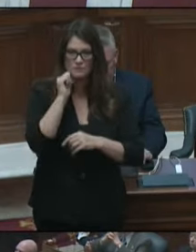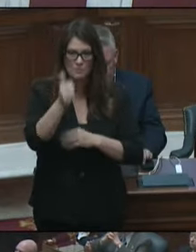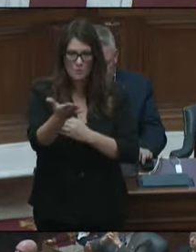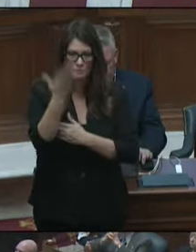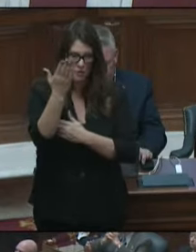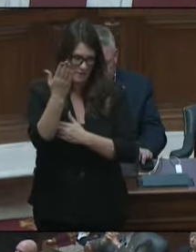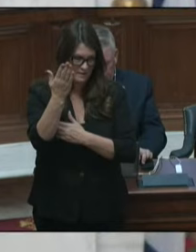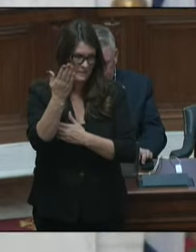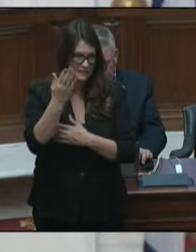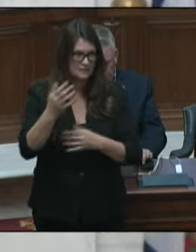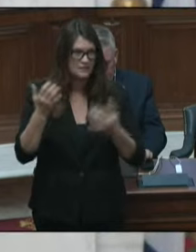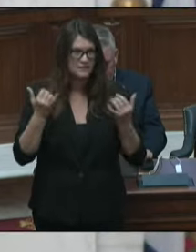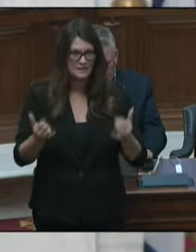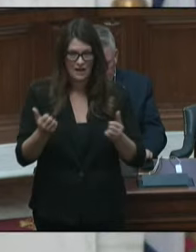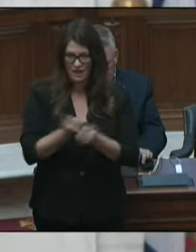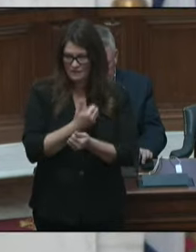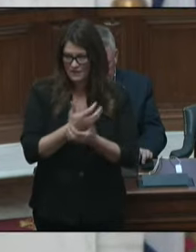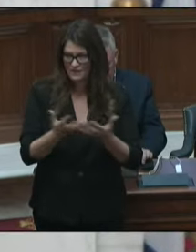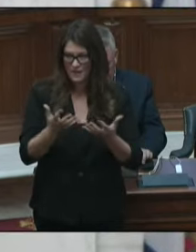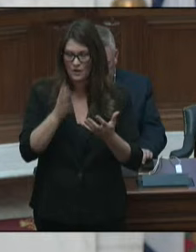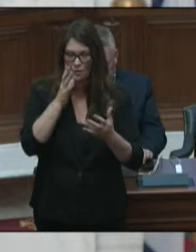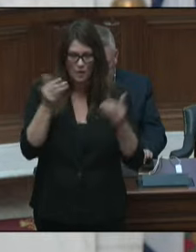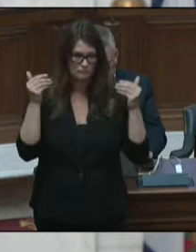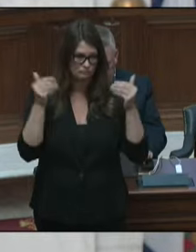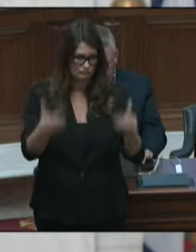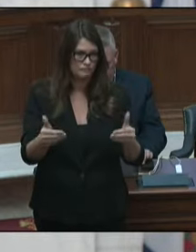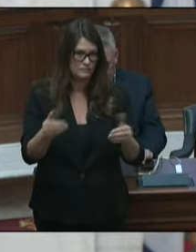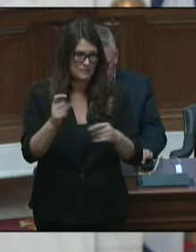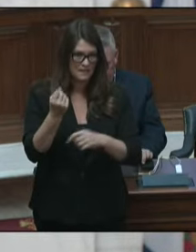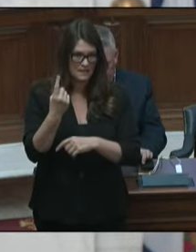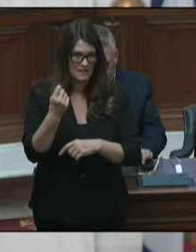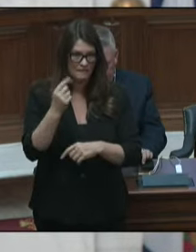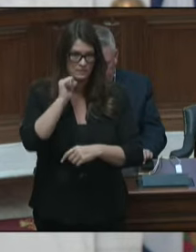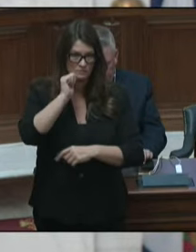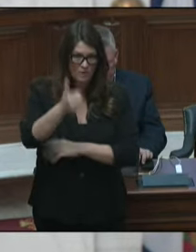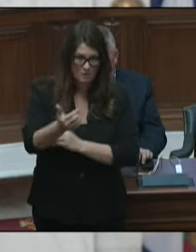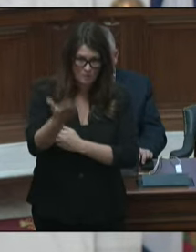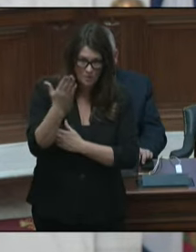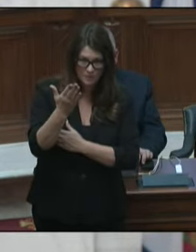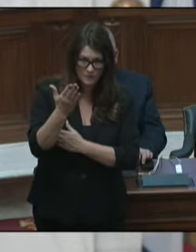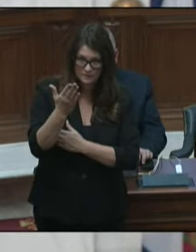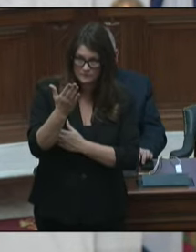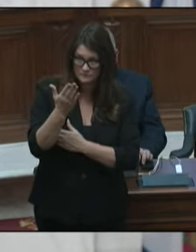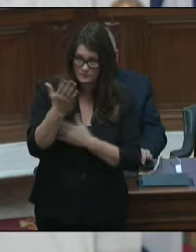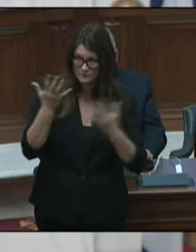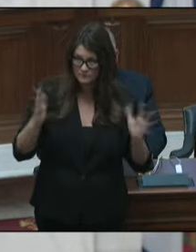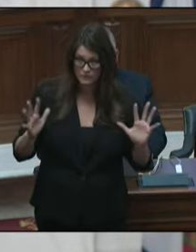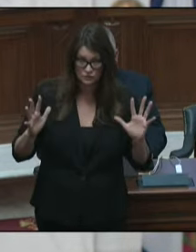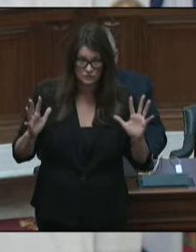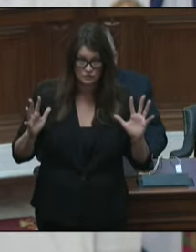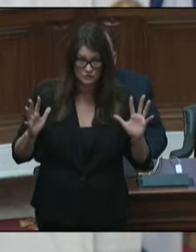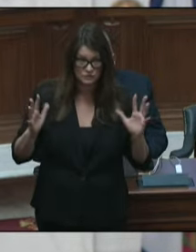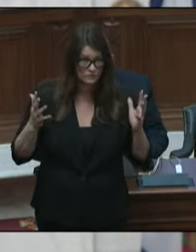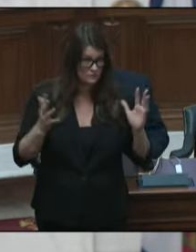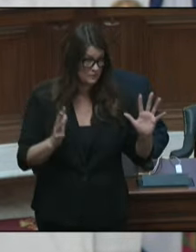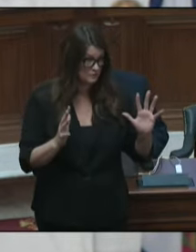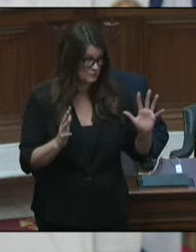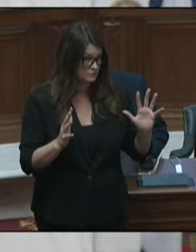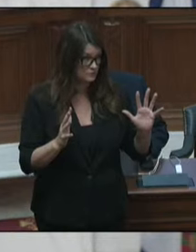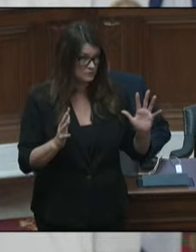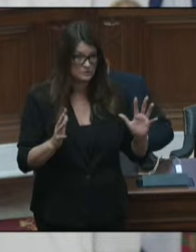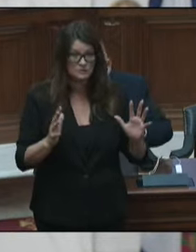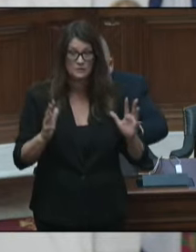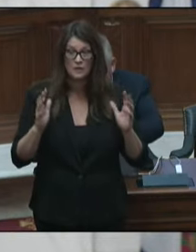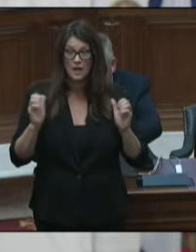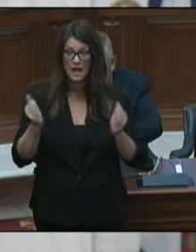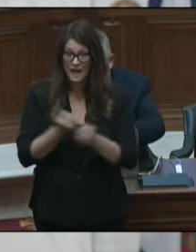to the gentleman's motion that subject to announcements, the House stand adjourned until 11 a.m. tomorrow. Are there announcements? Are there announcements? If not,